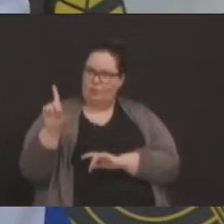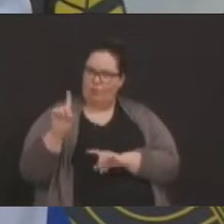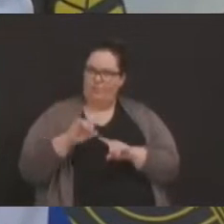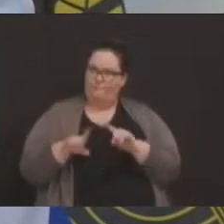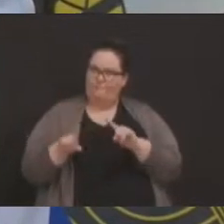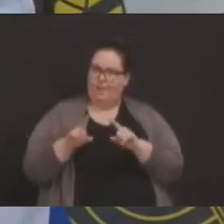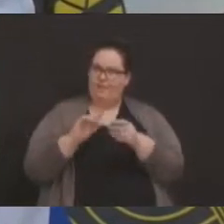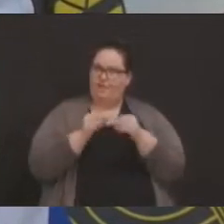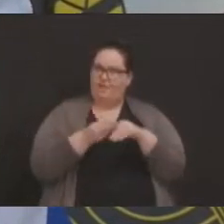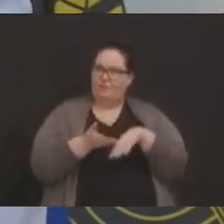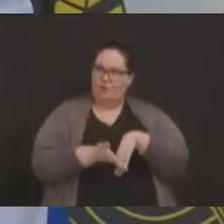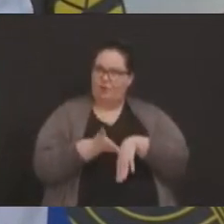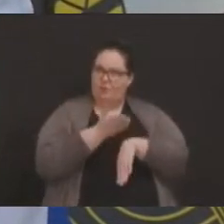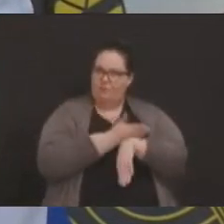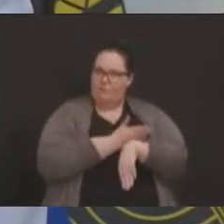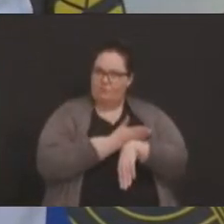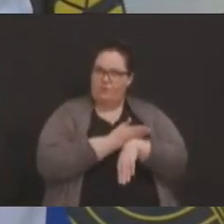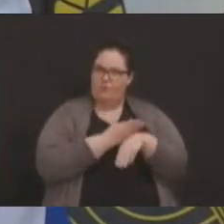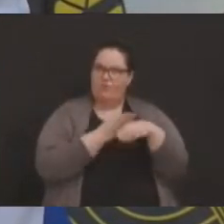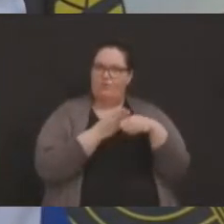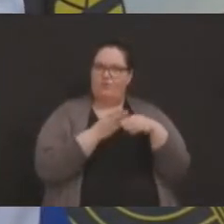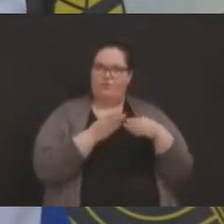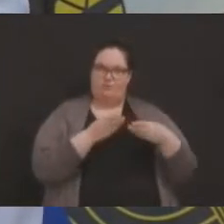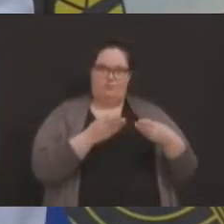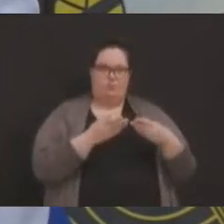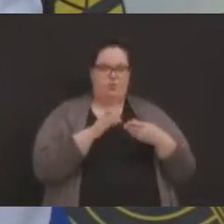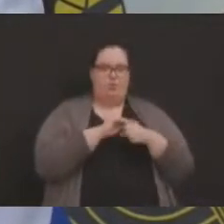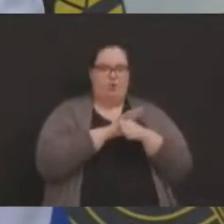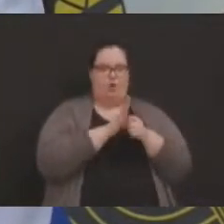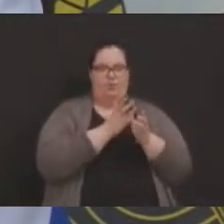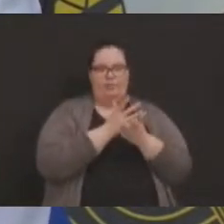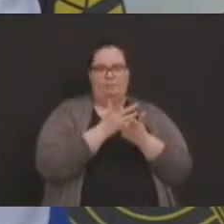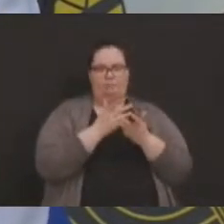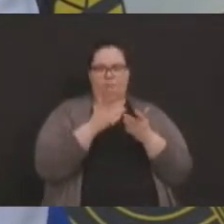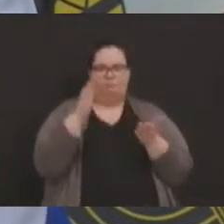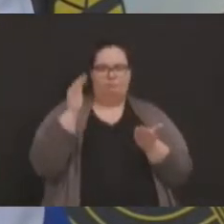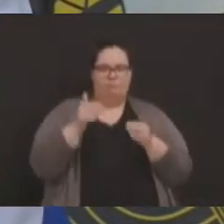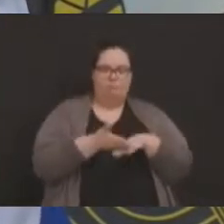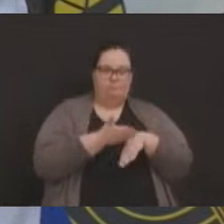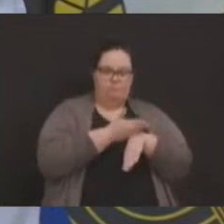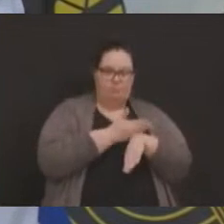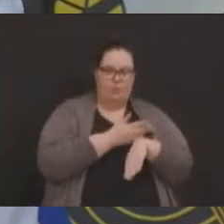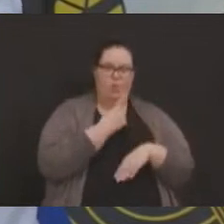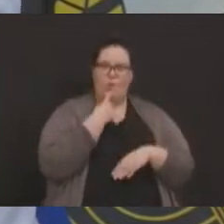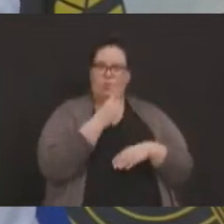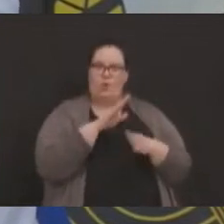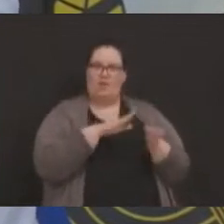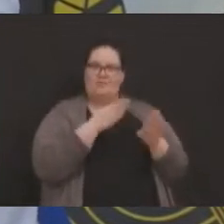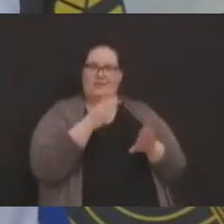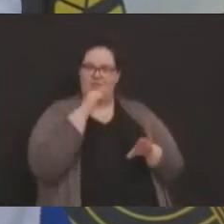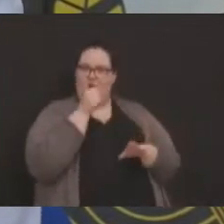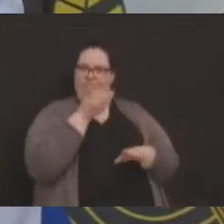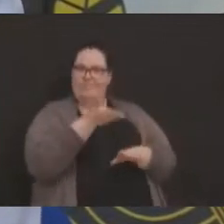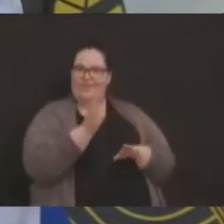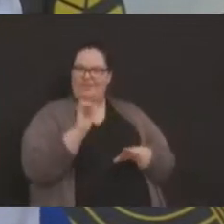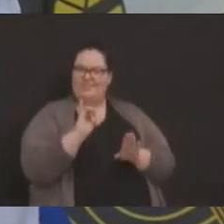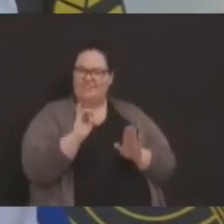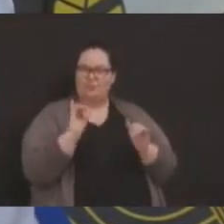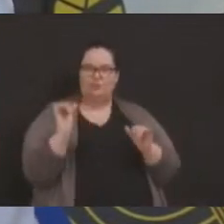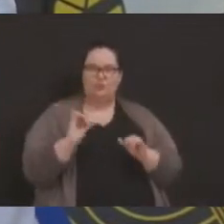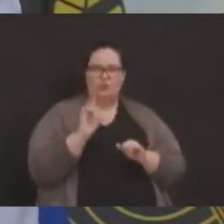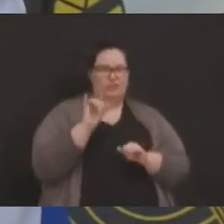dashboard at all as COVID-related or non-COVID related. So why is that? I will have to get back to you